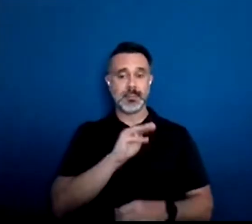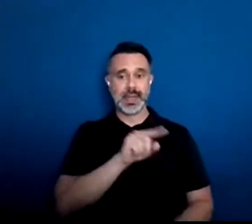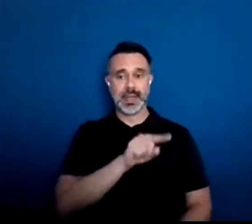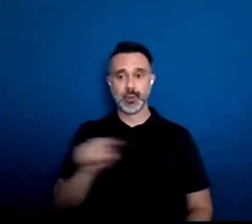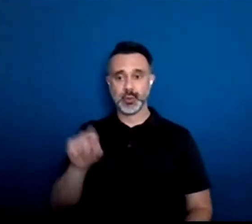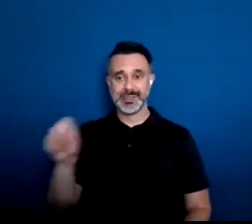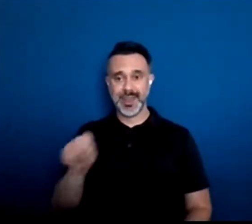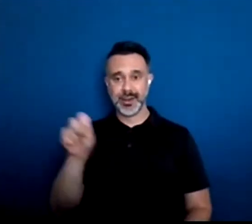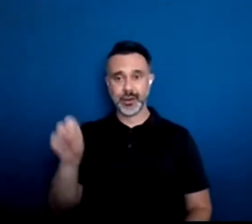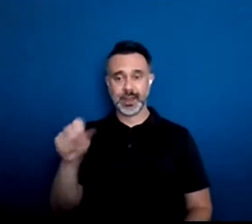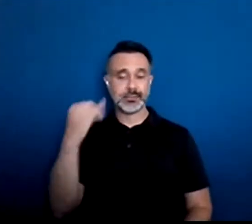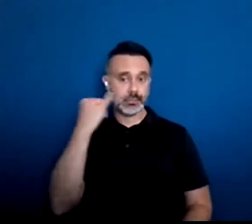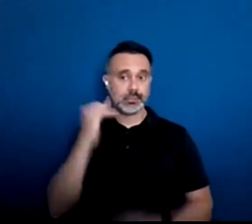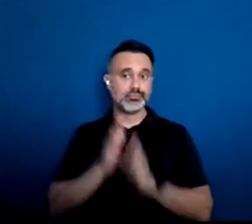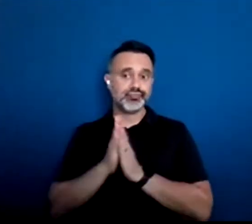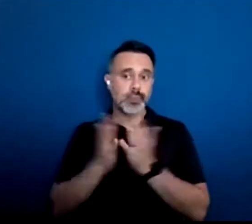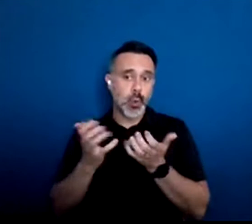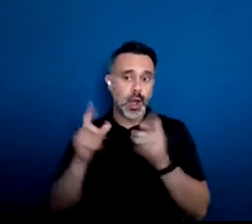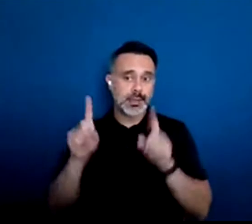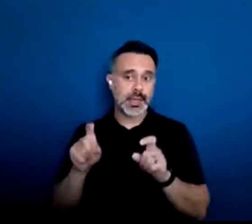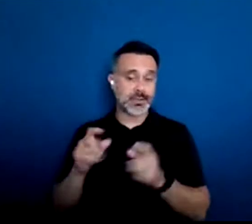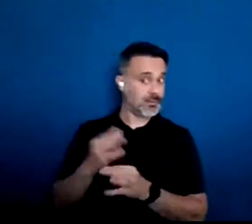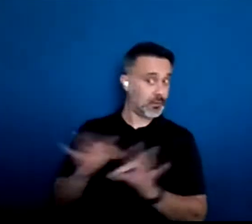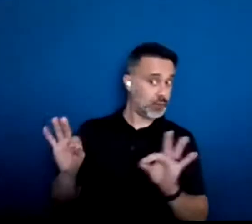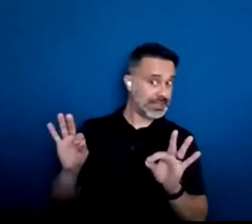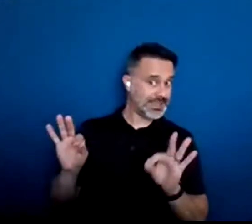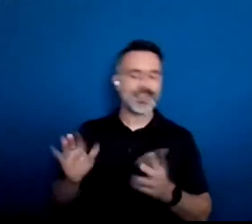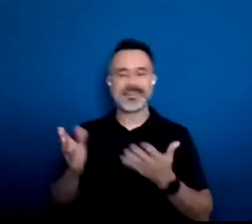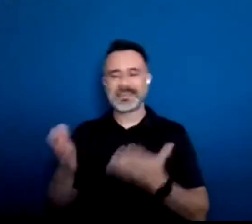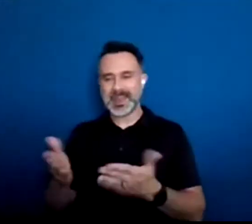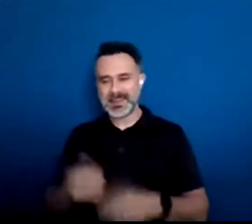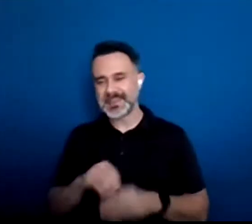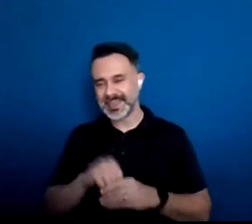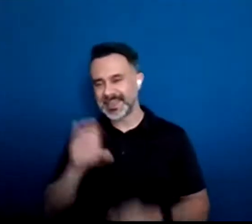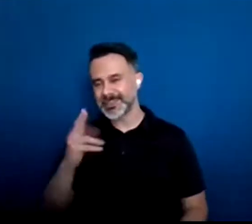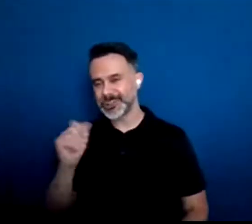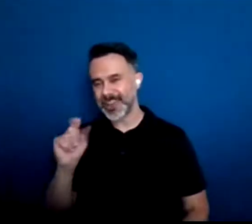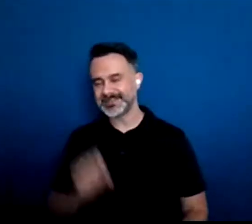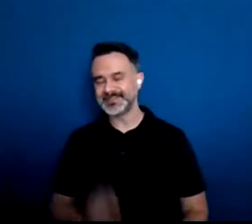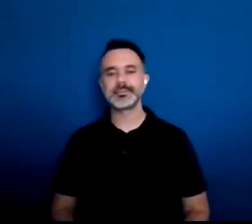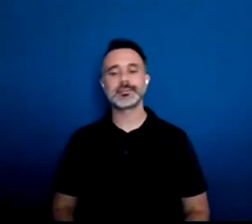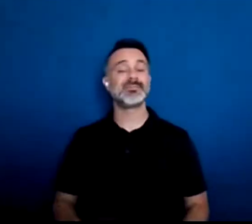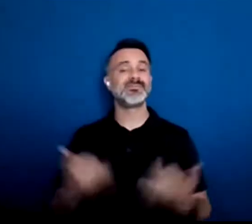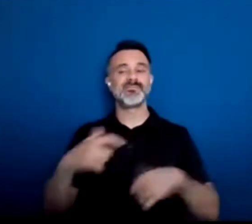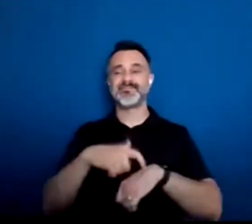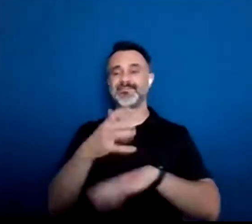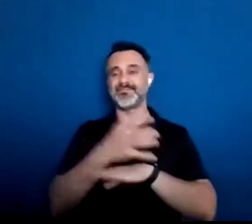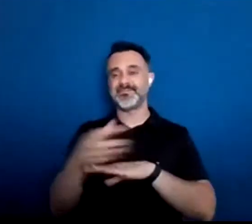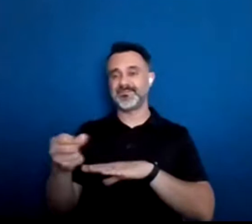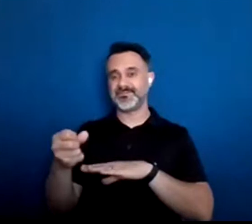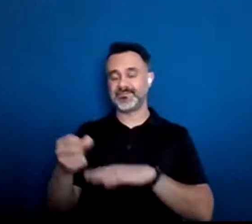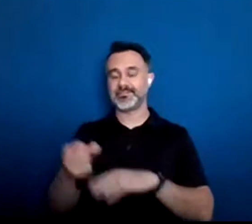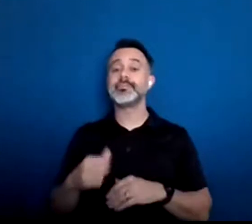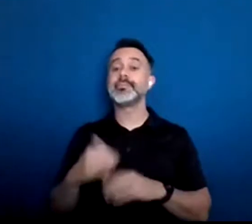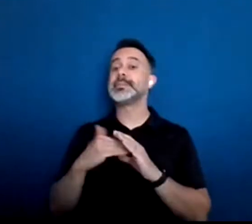interest in getting tested, free testing. So we are out of time. I went ahead and put the email address